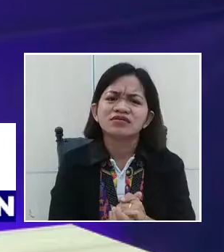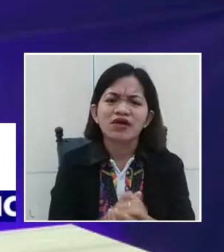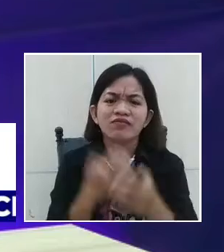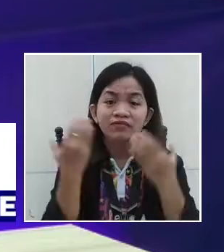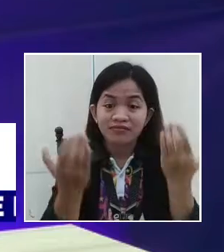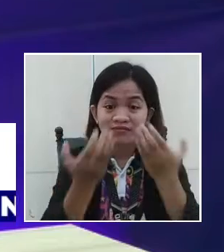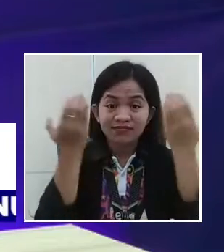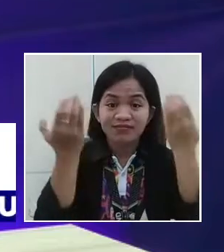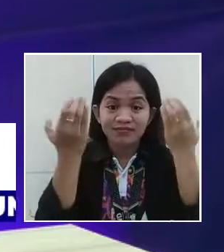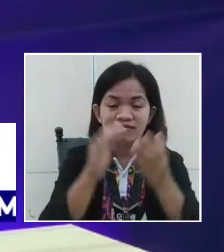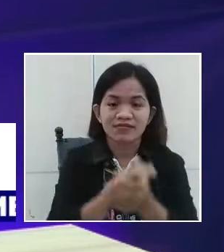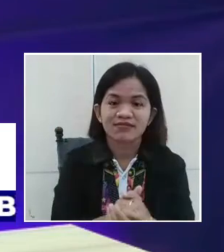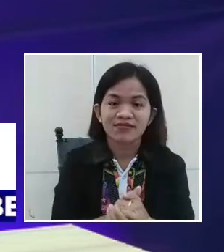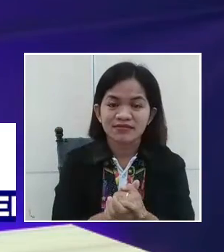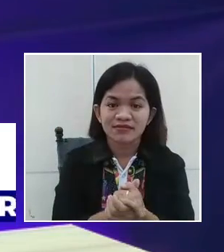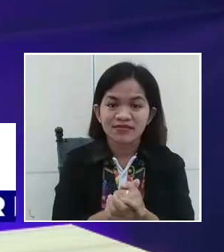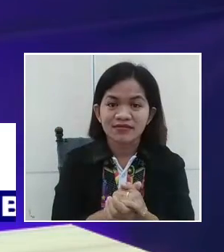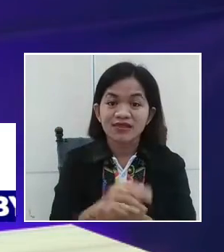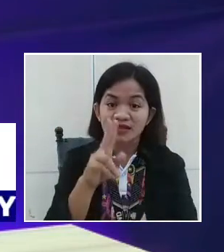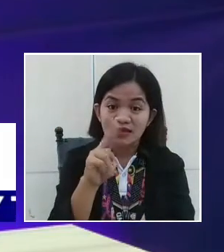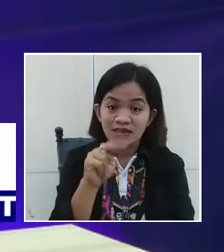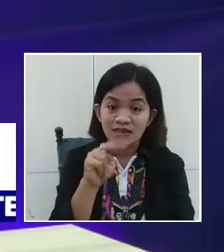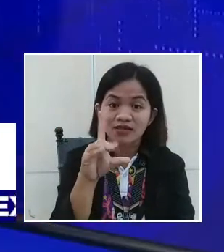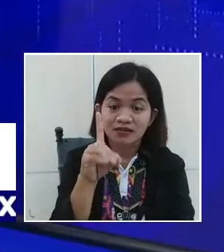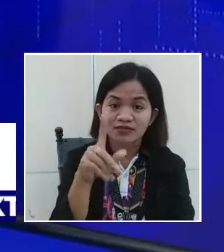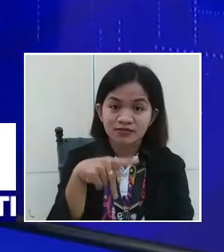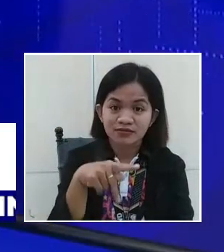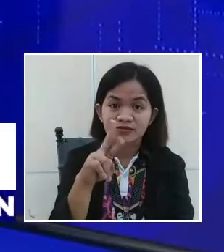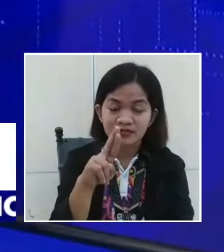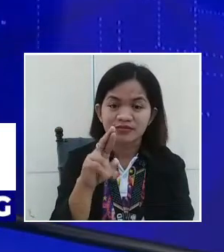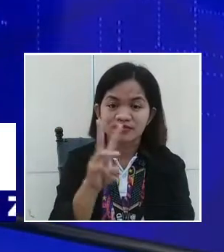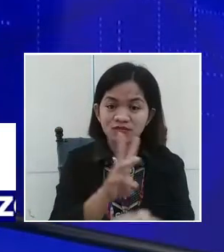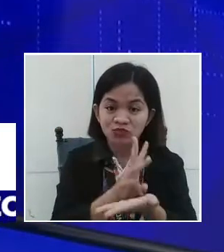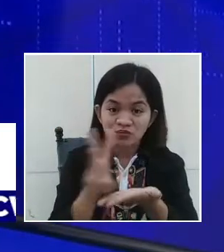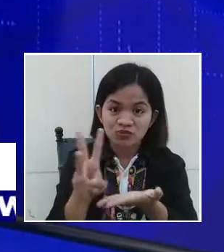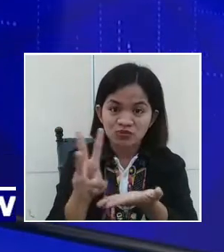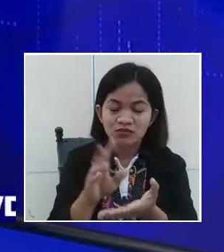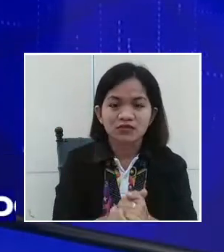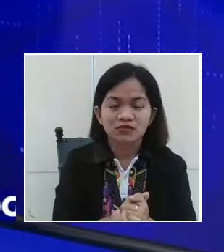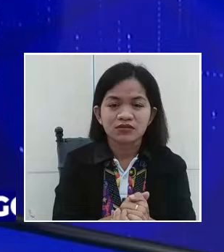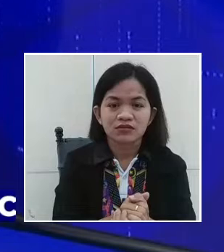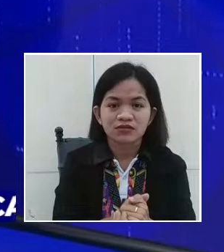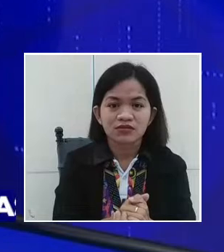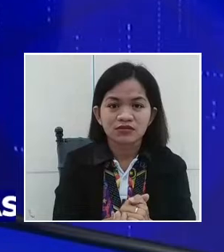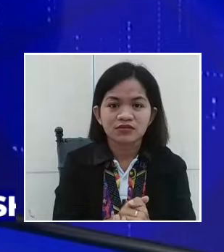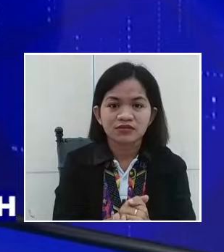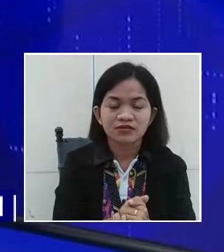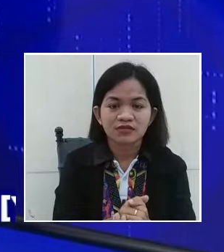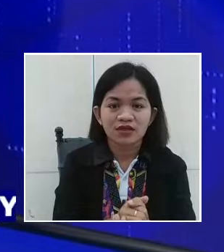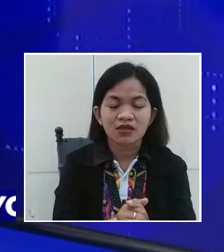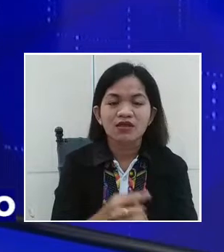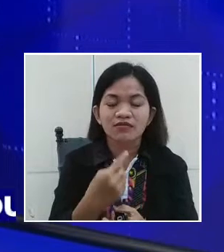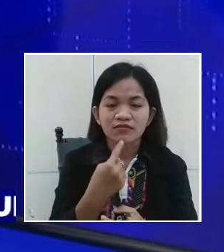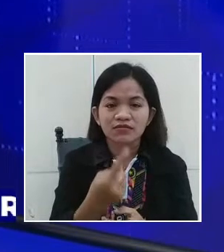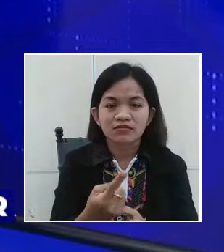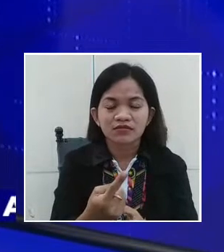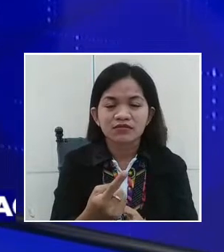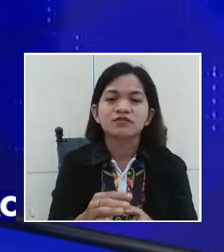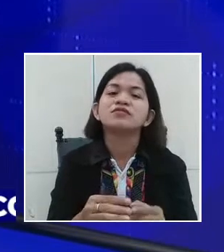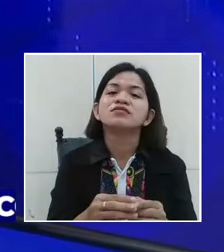this NDPR po, NDPR Week? Yeah, actually, precisely, there was actually